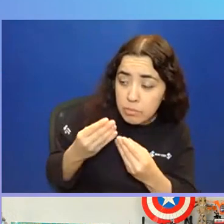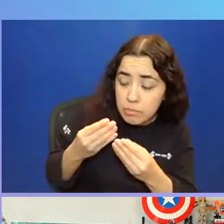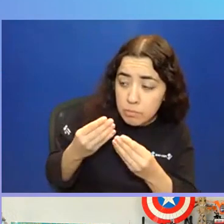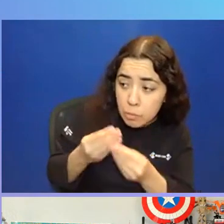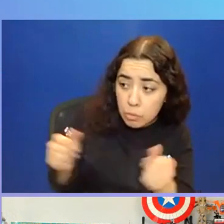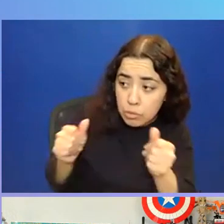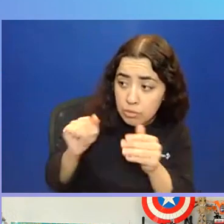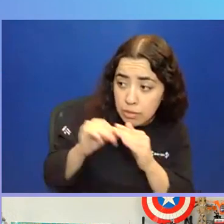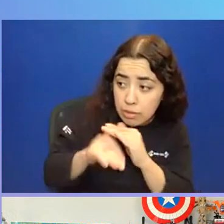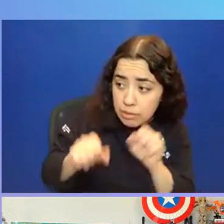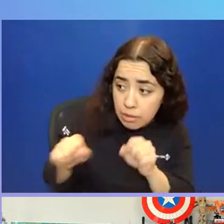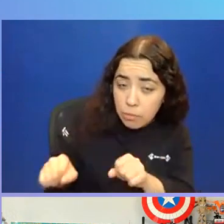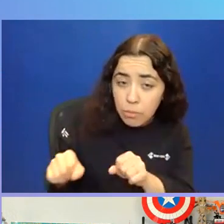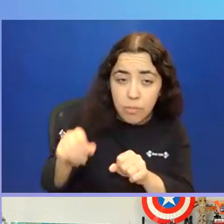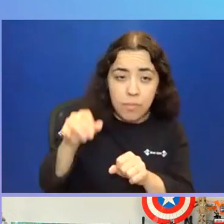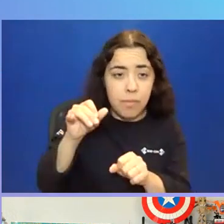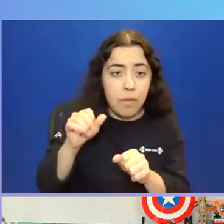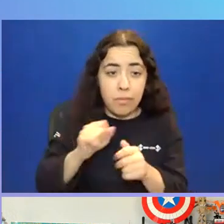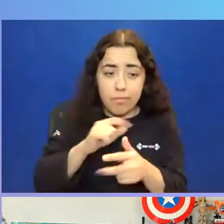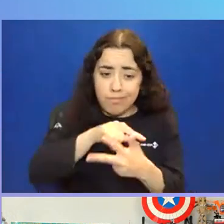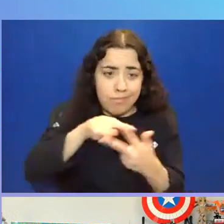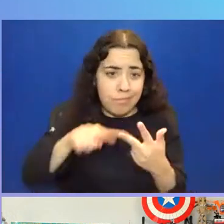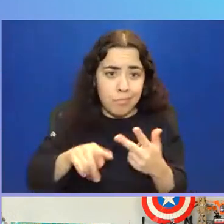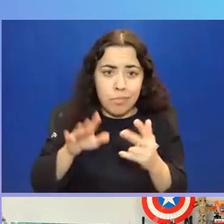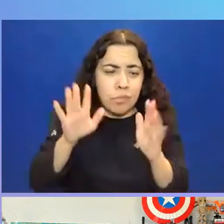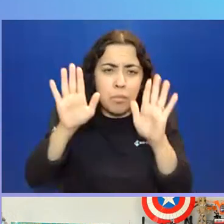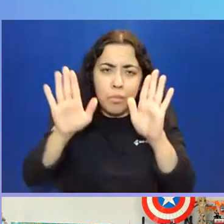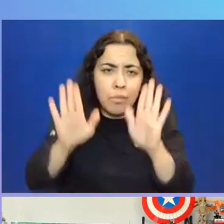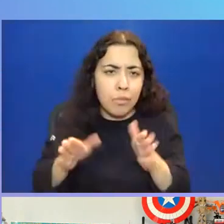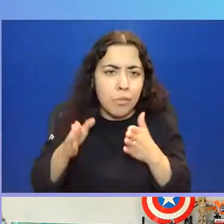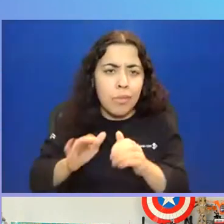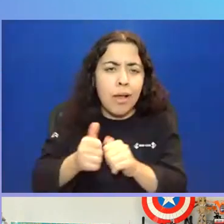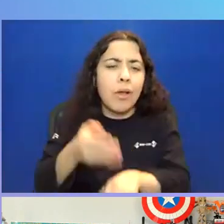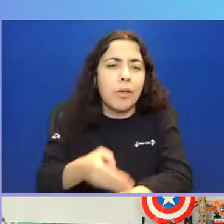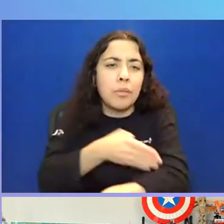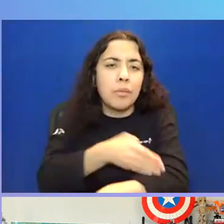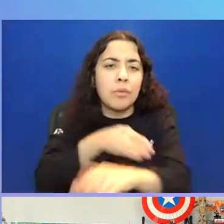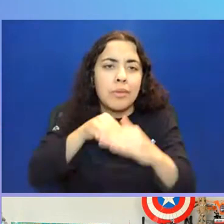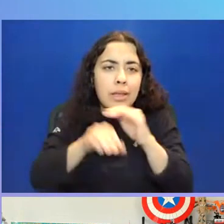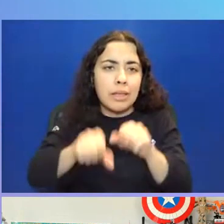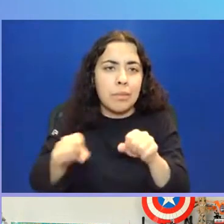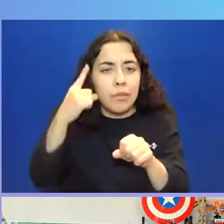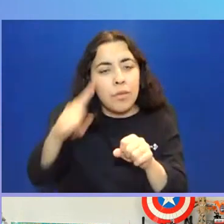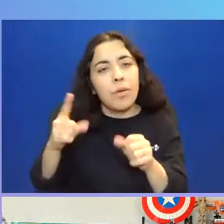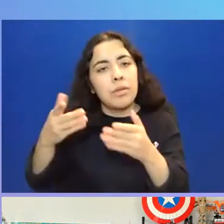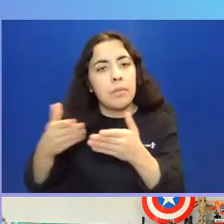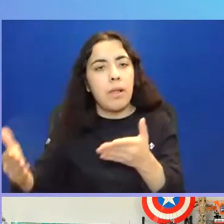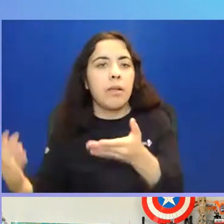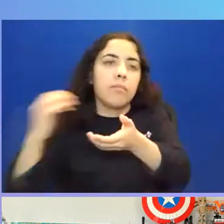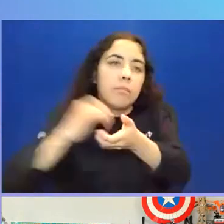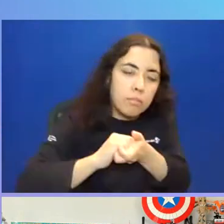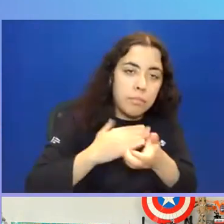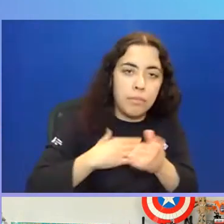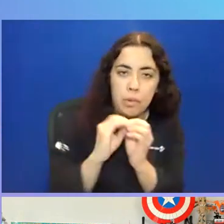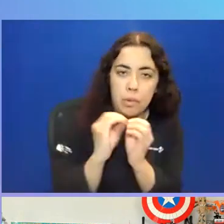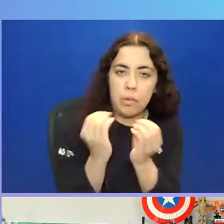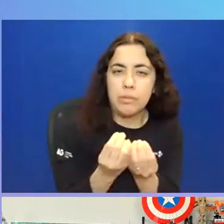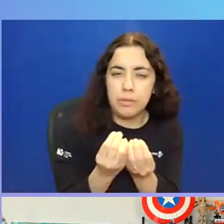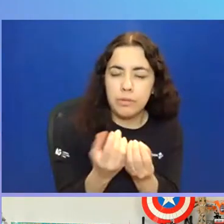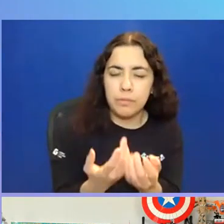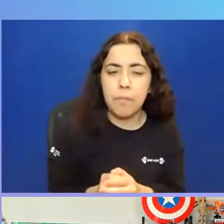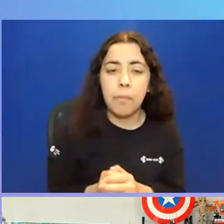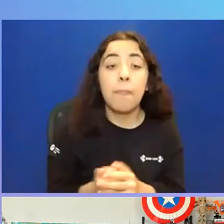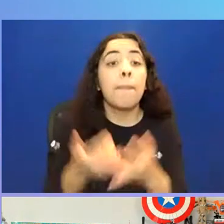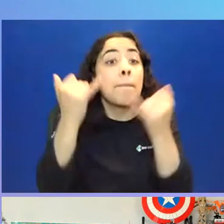all those great ways to look at how to improve the accessibility of the suppliers coming into your organization. But let's